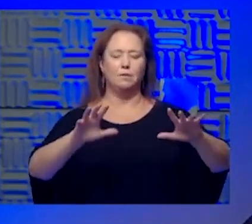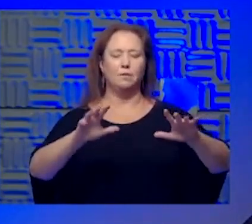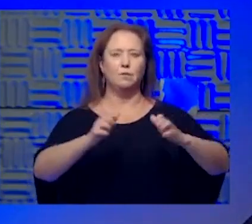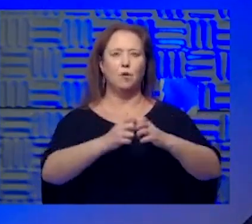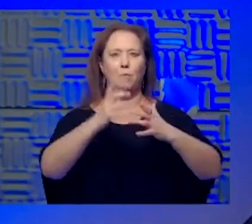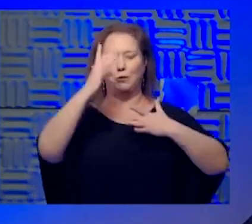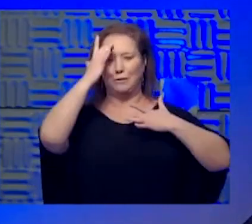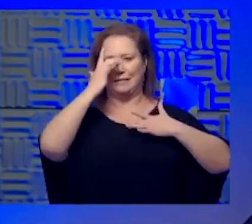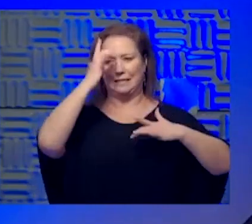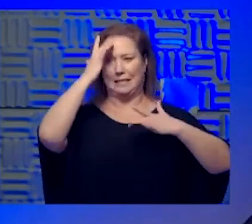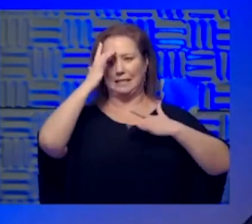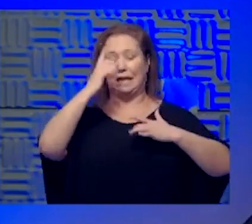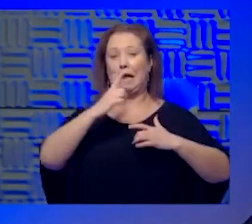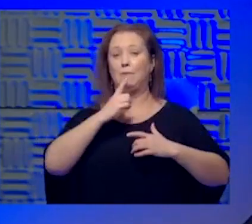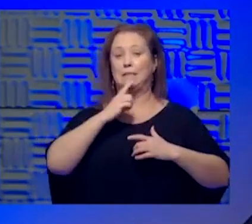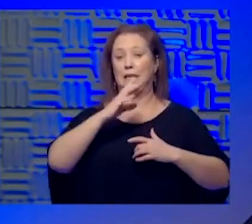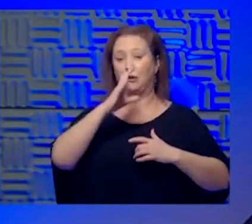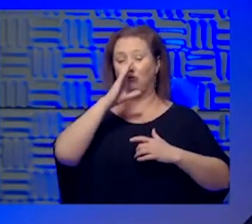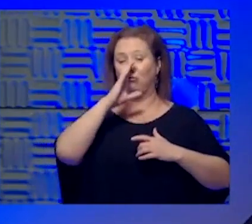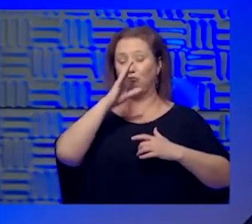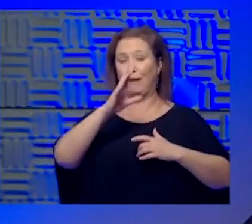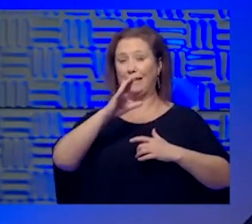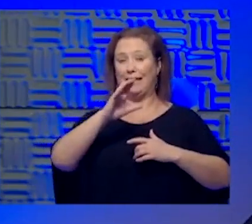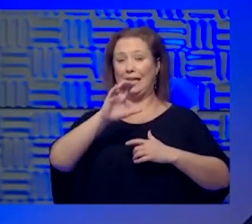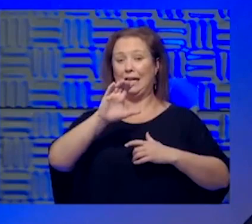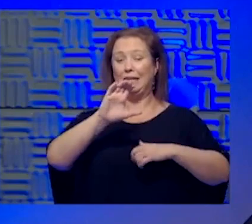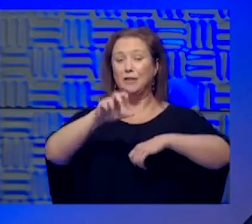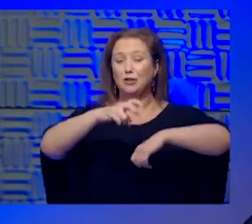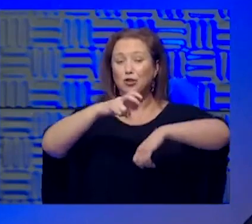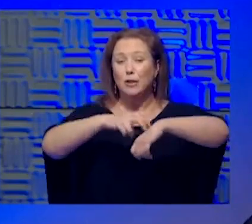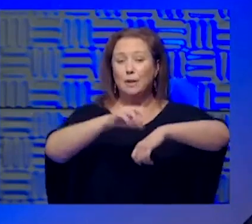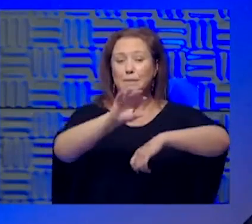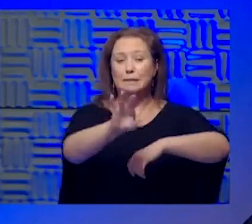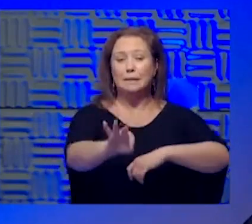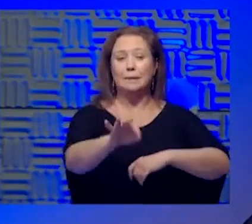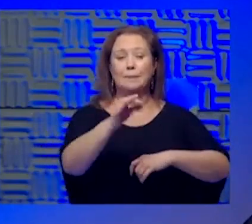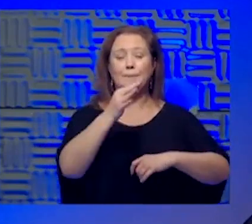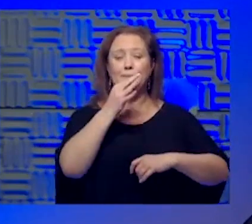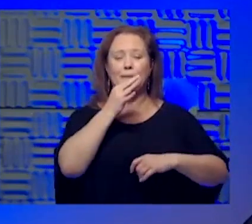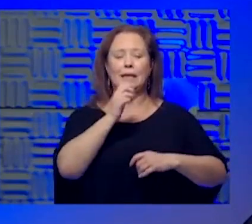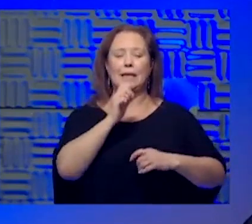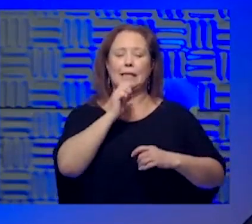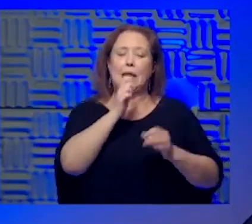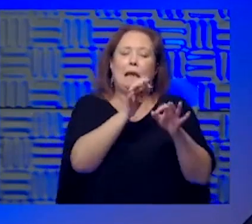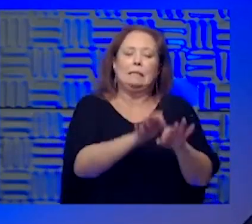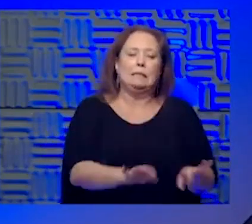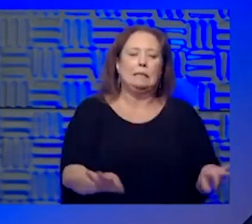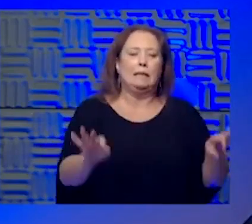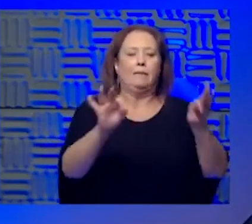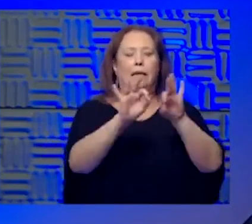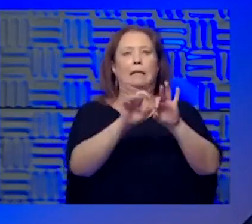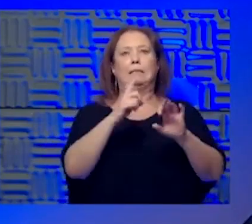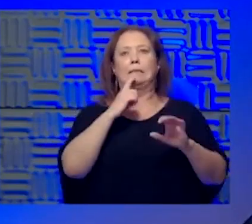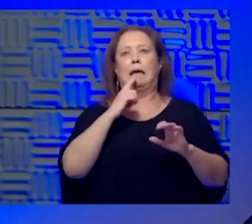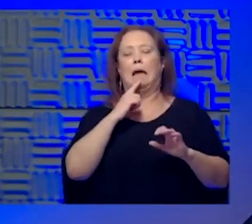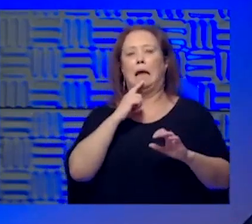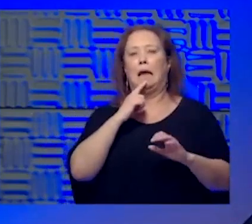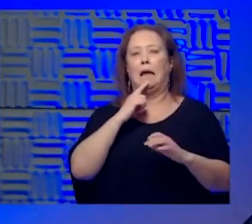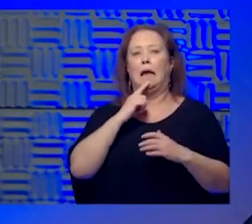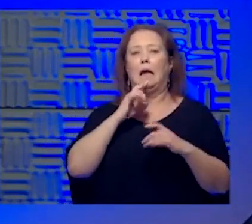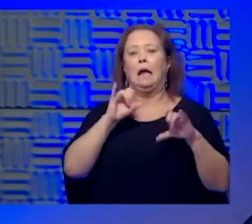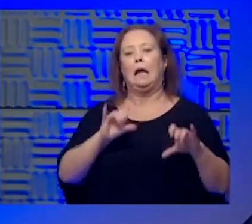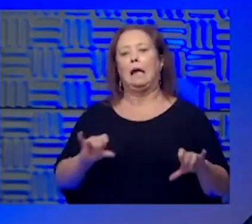would say, directly onto the potato chips or something like that is probably not as significant as, say, a